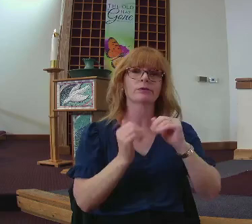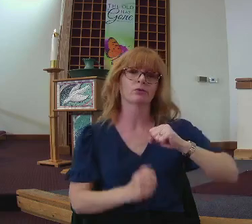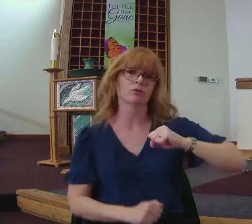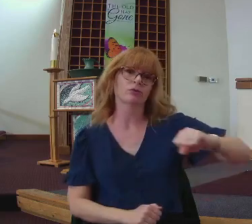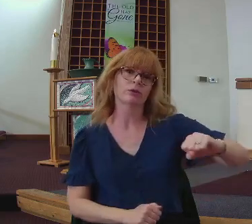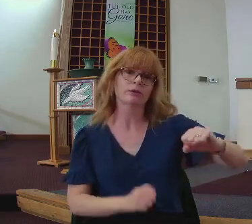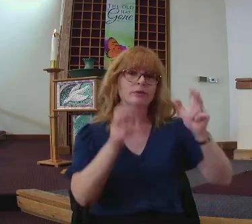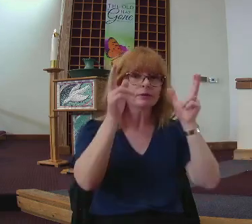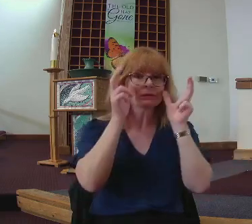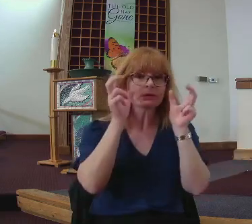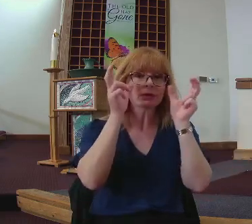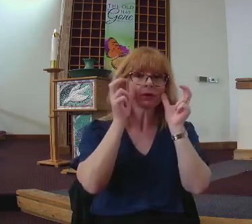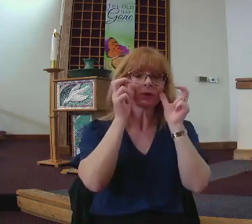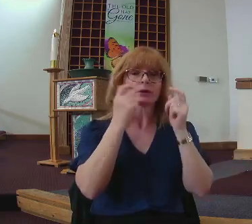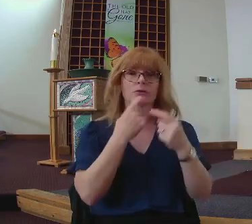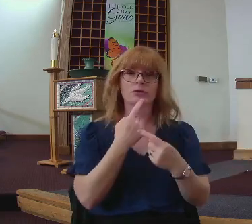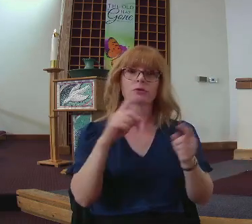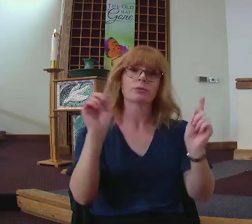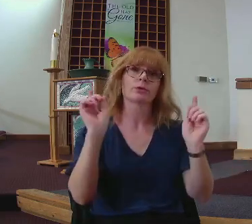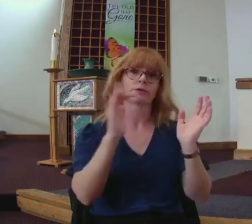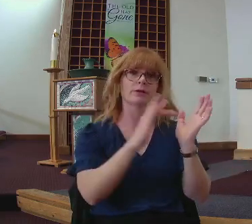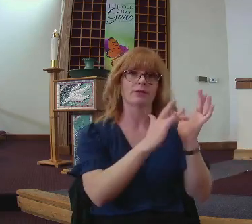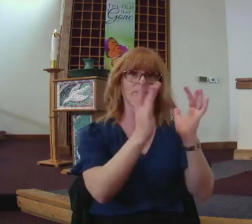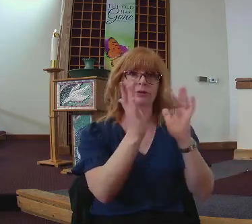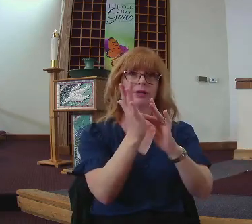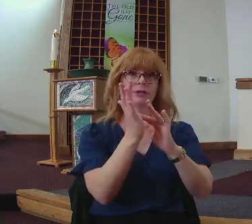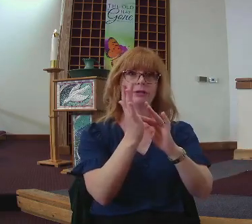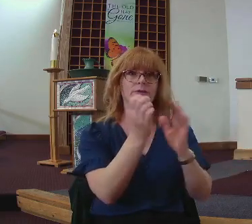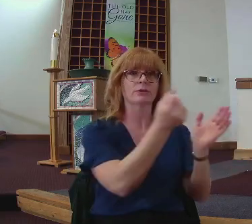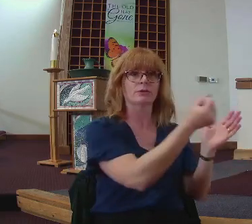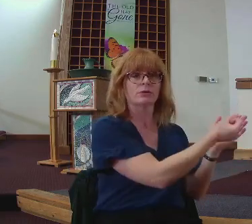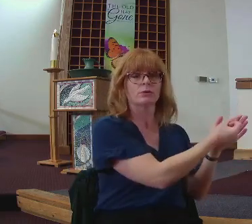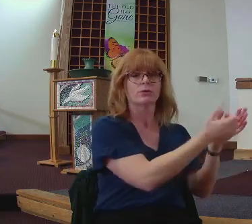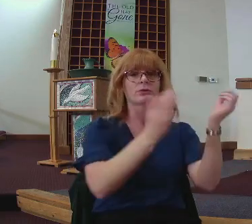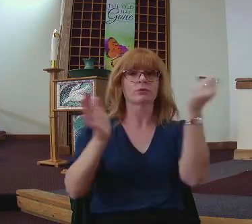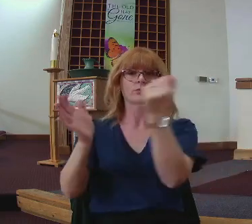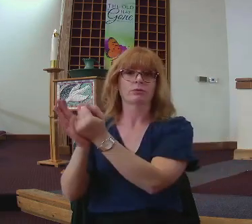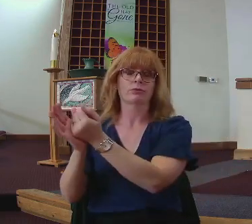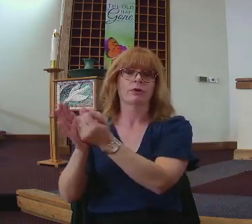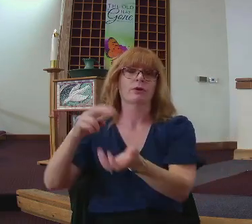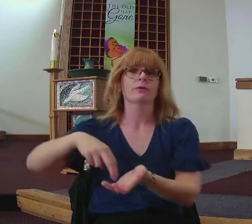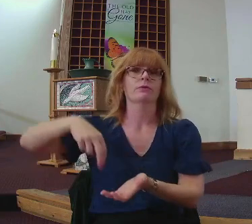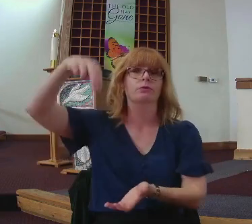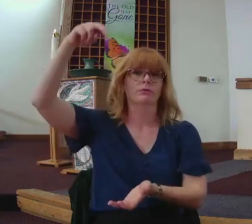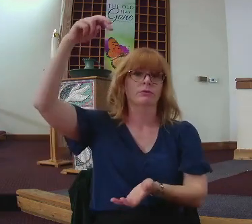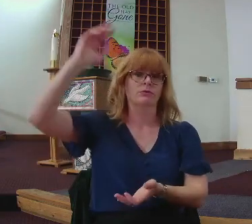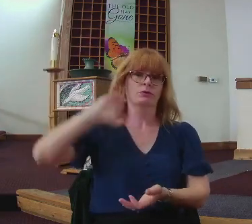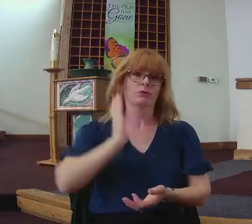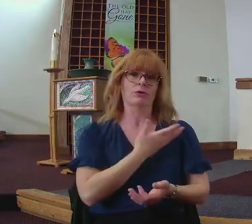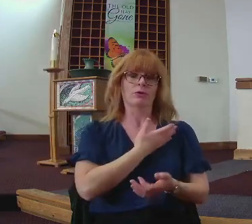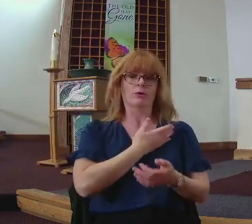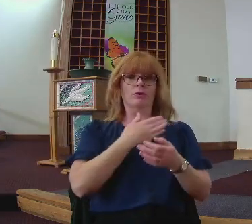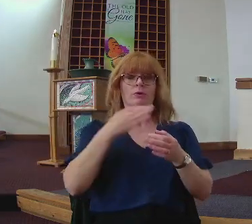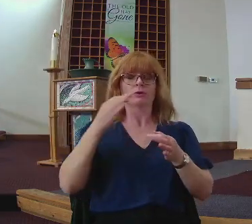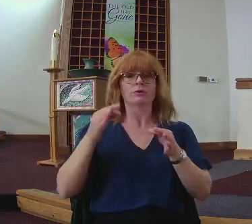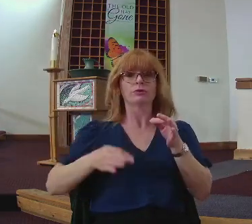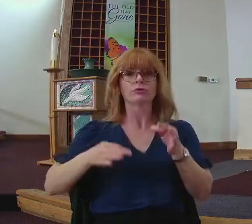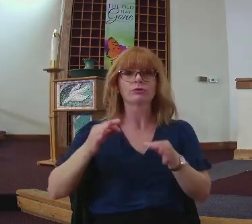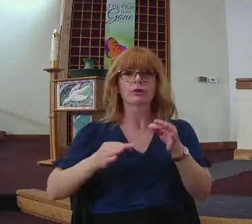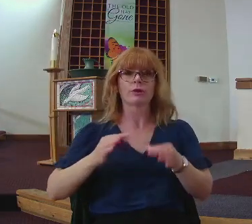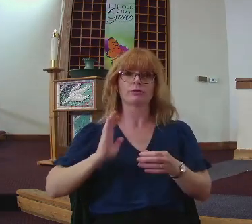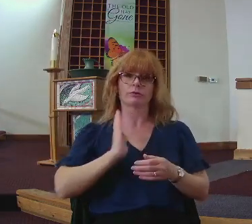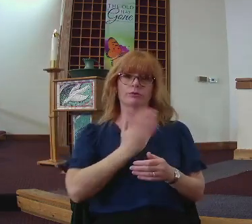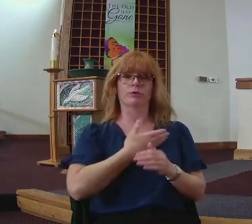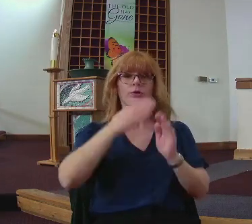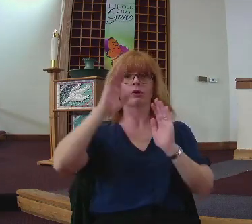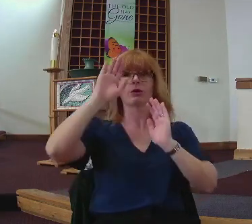evil, to proclaim Jesus crucified and risen, our judge and our hope,